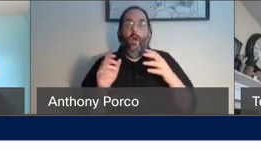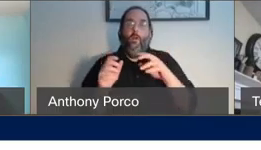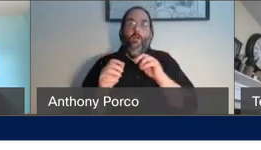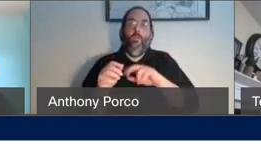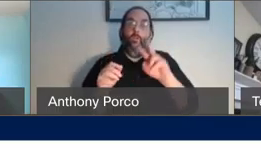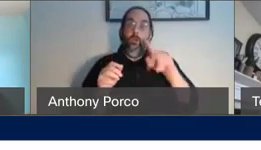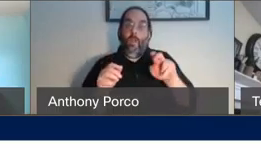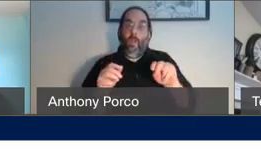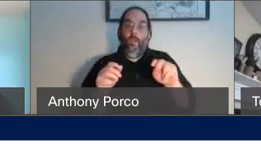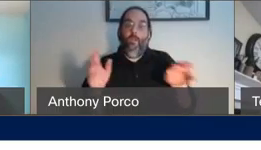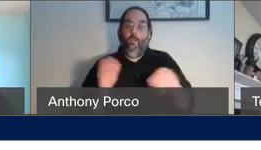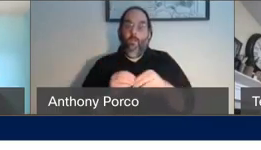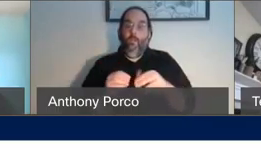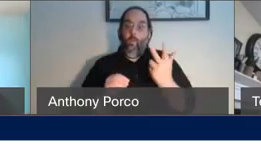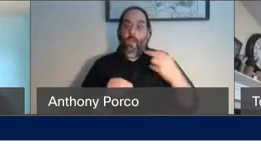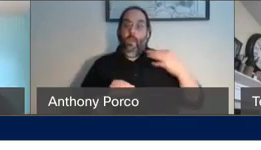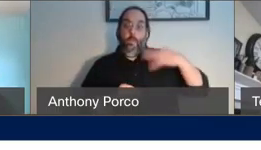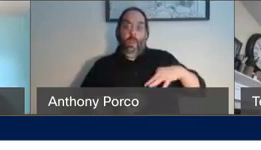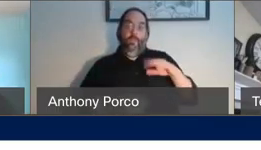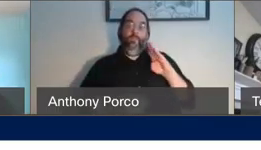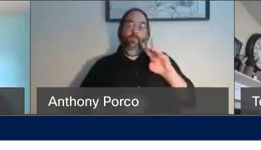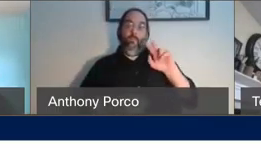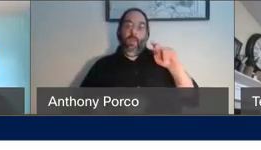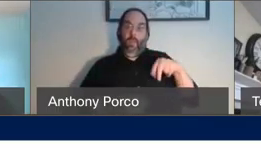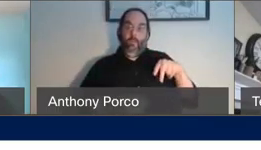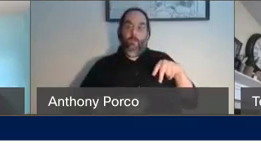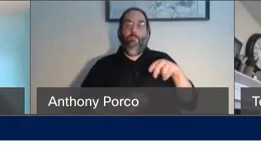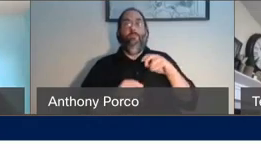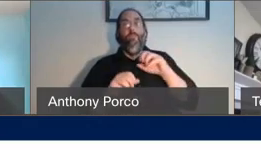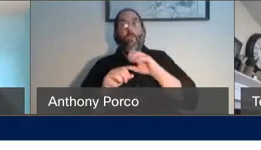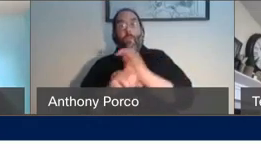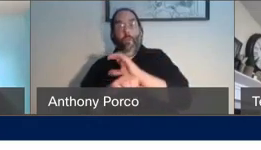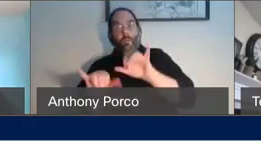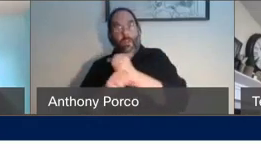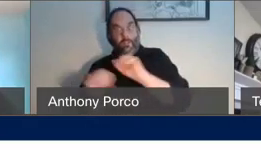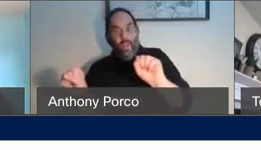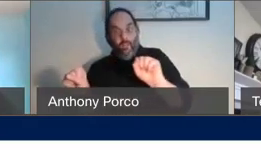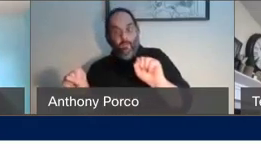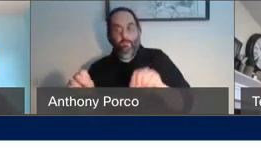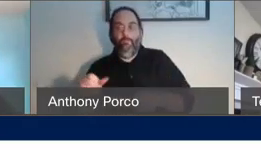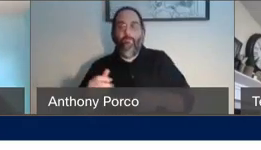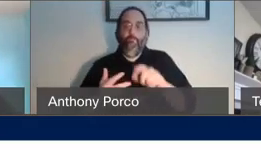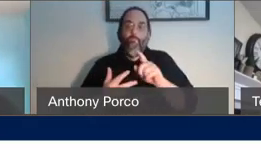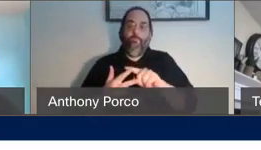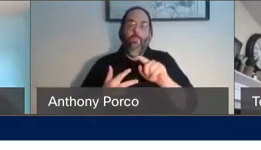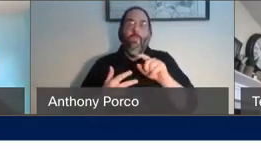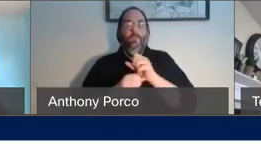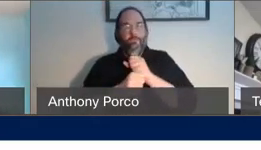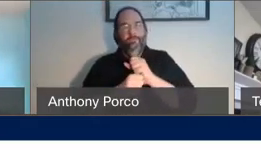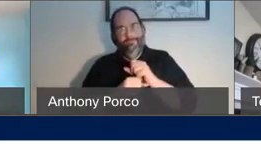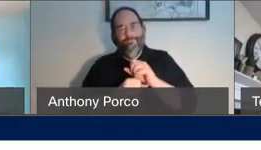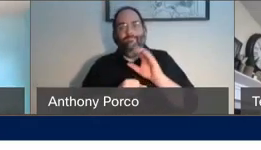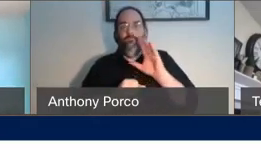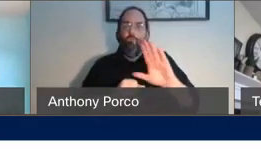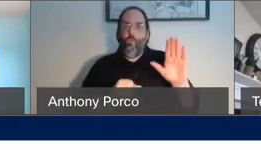three advantages of VPN. Safeguard your computer and safeguard your